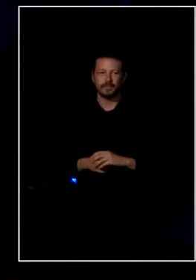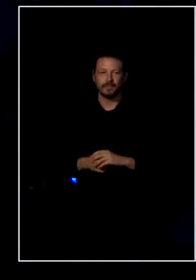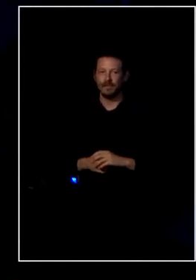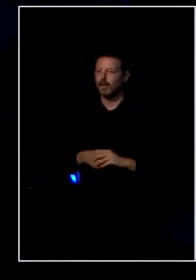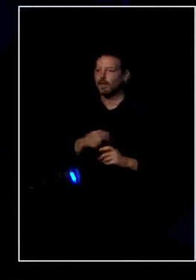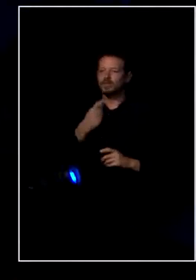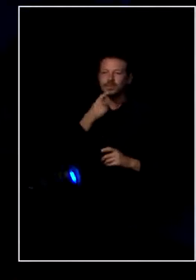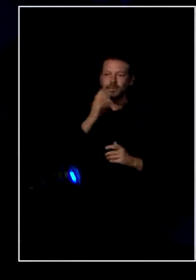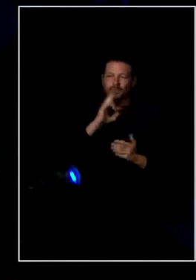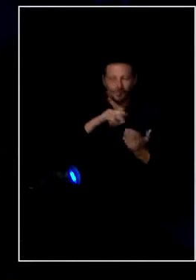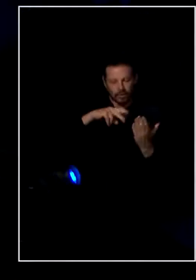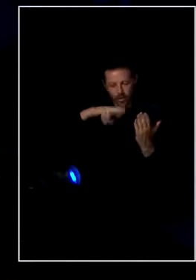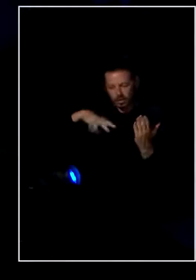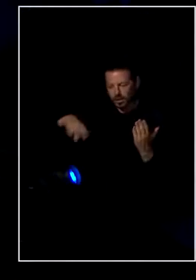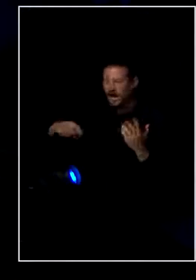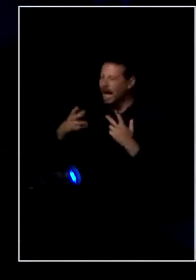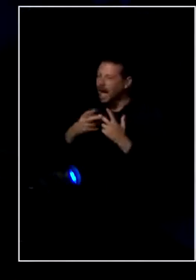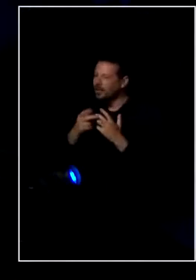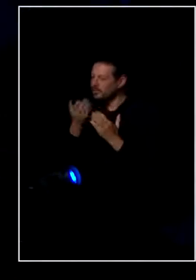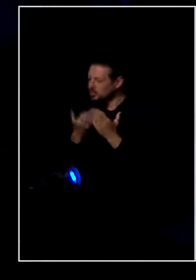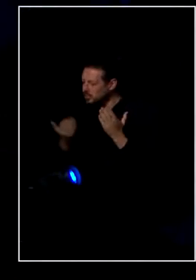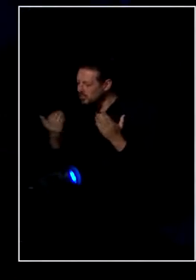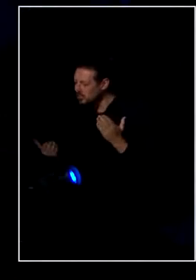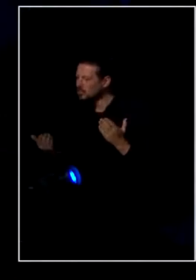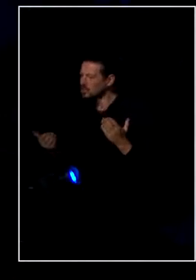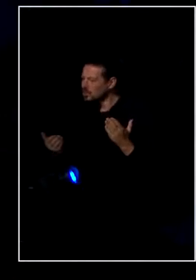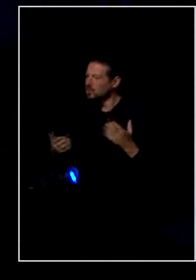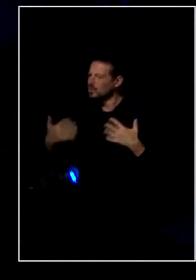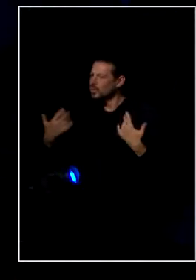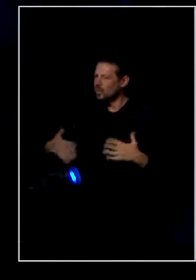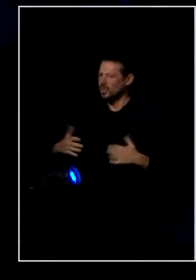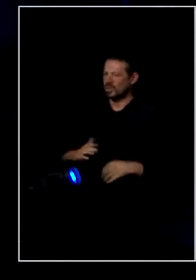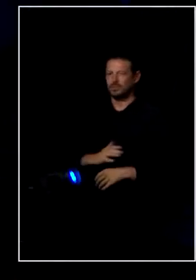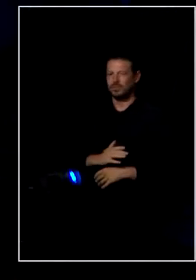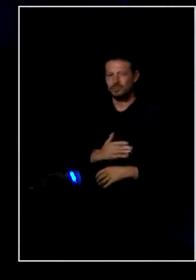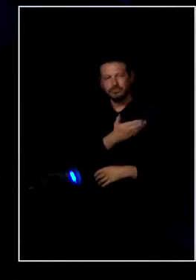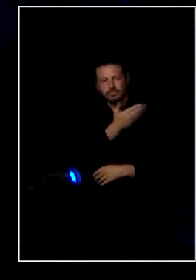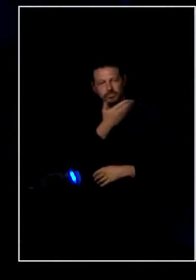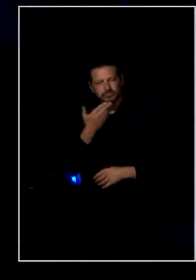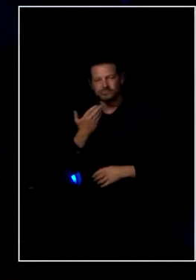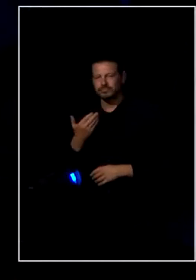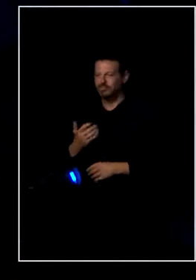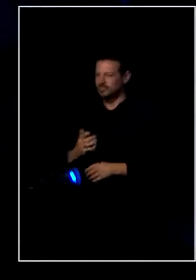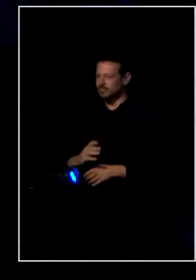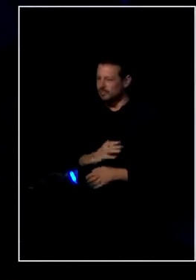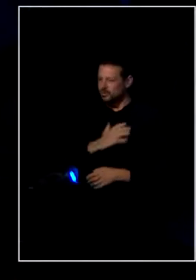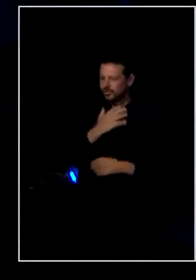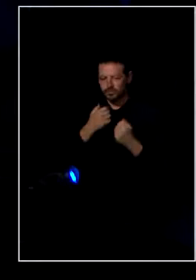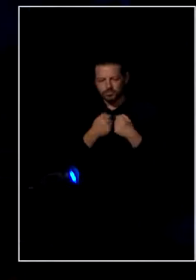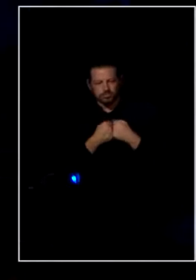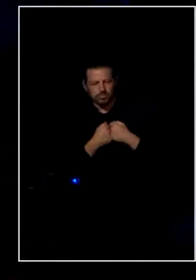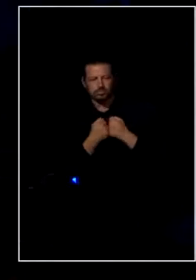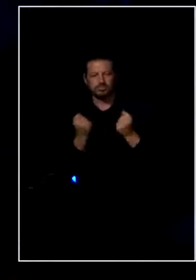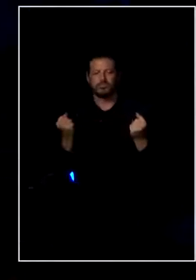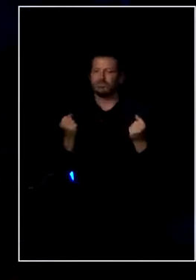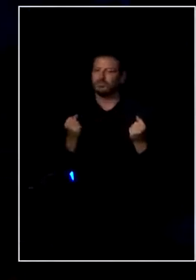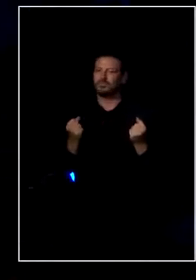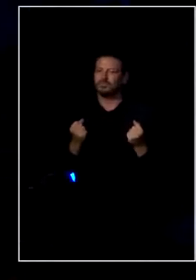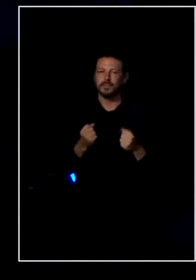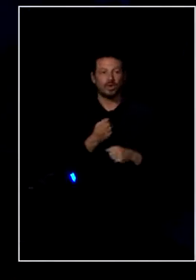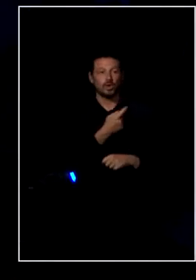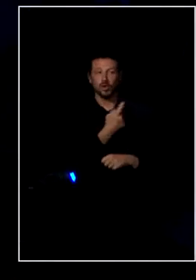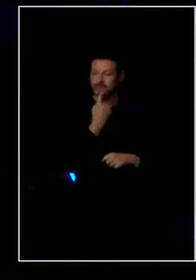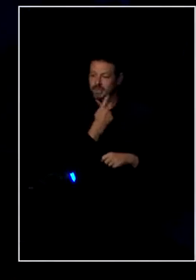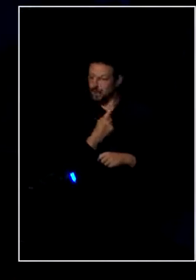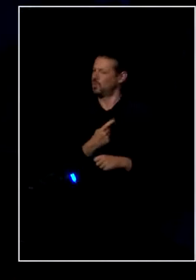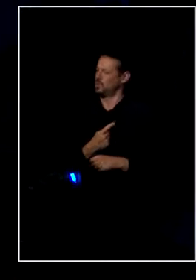else's piece, and you're like, wow, that is just beautifully, there's some vulnerability in this book that is stunning. Yeah. And you had said,